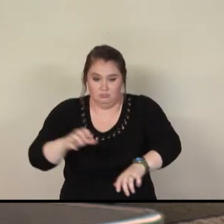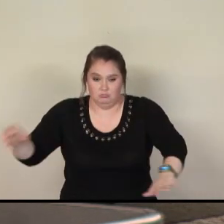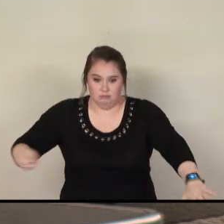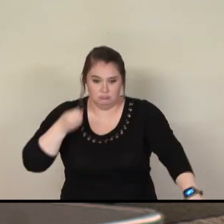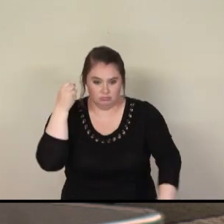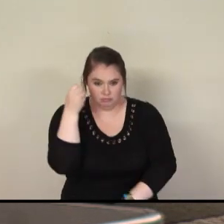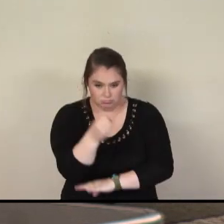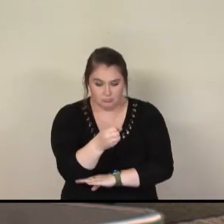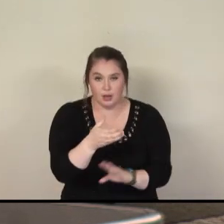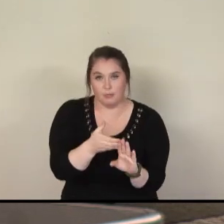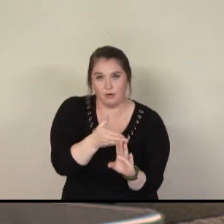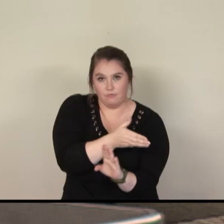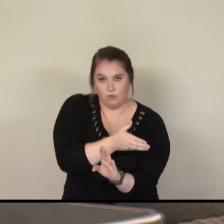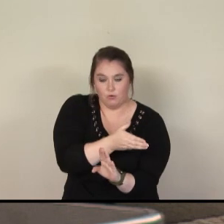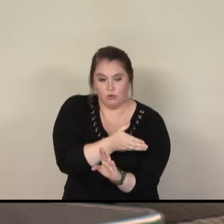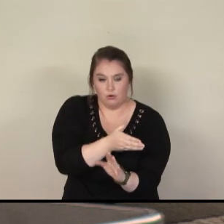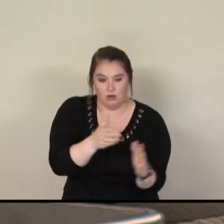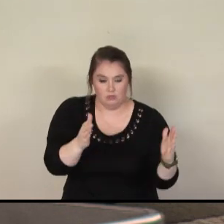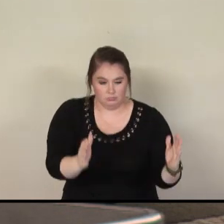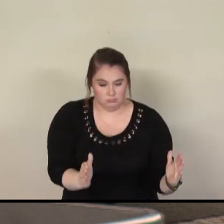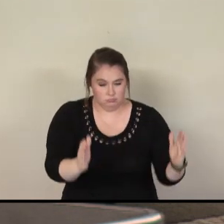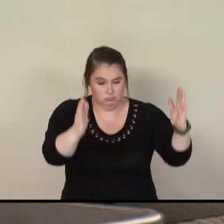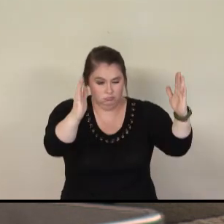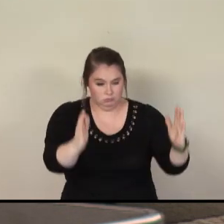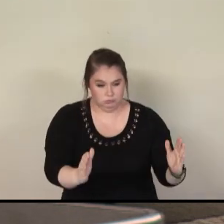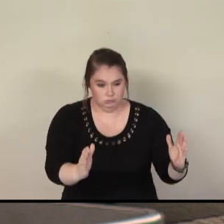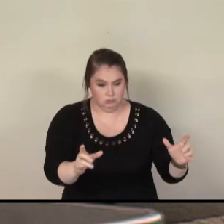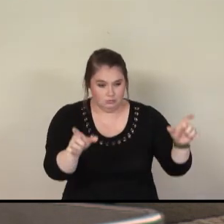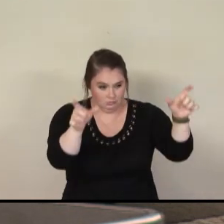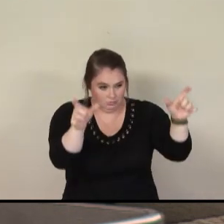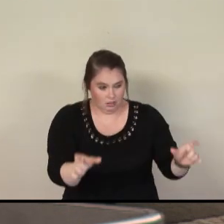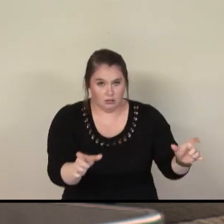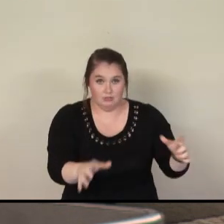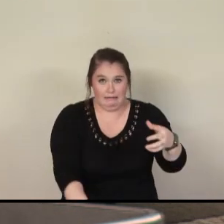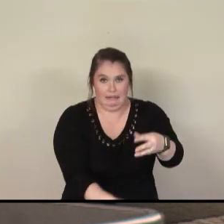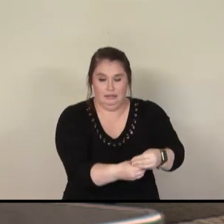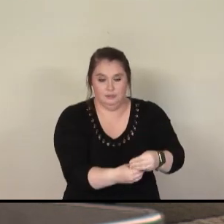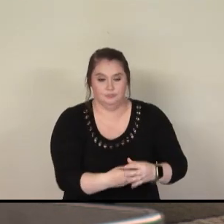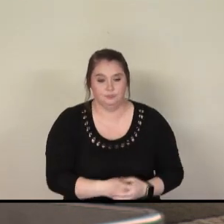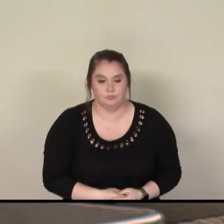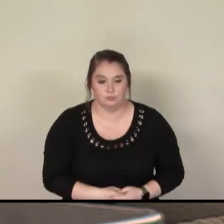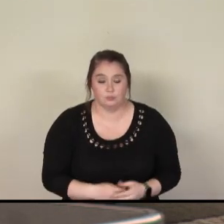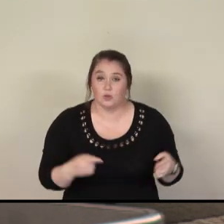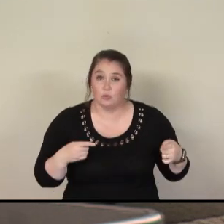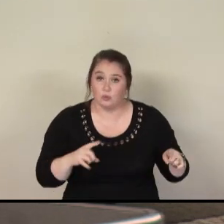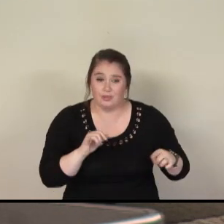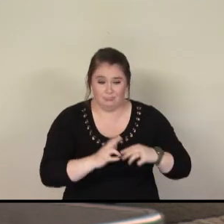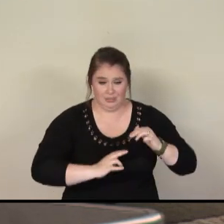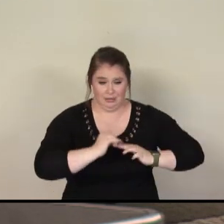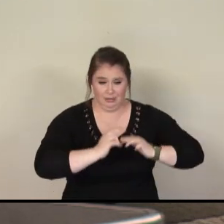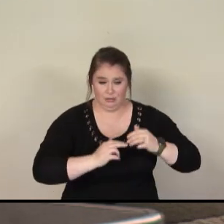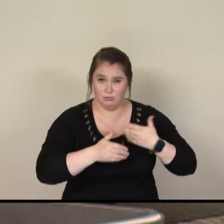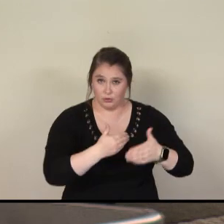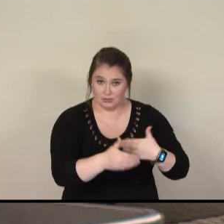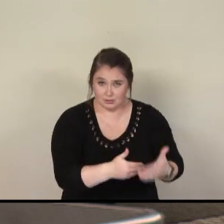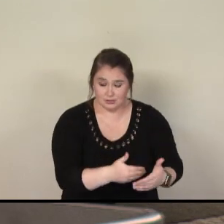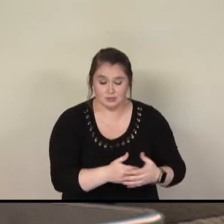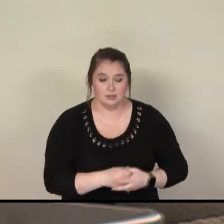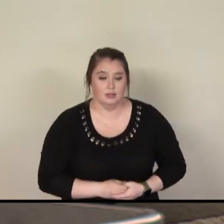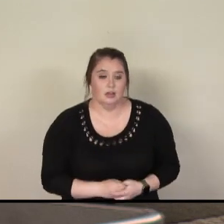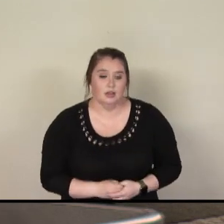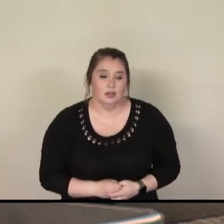in prior to going vertical with their concrete panels. In the construction process, anytime